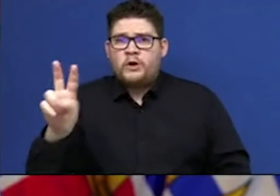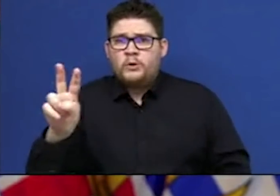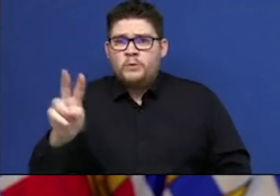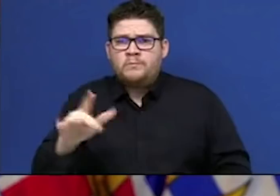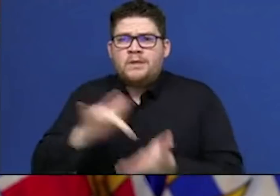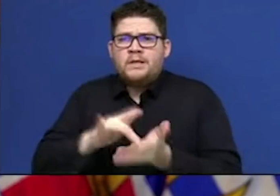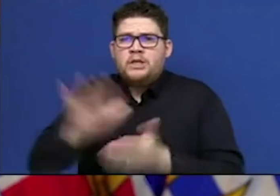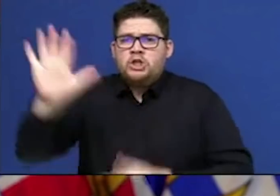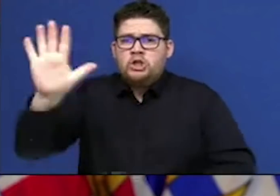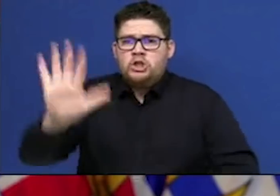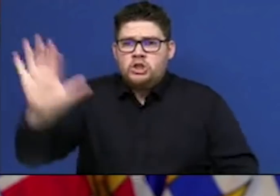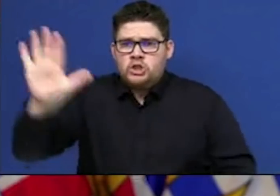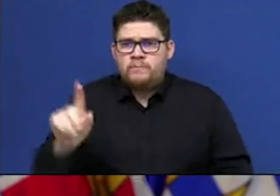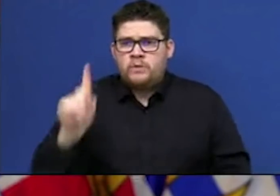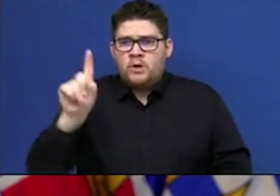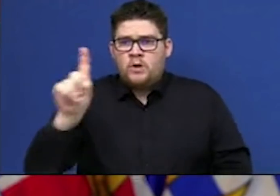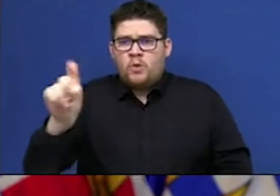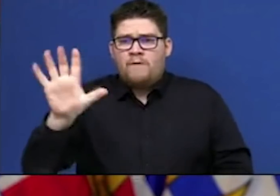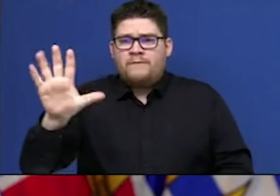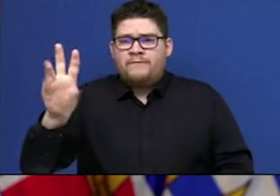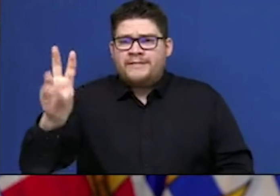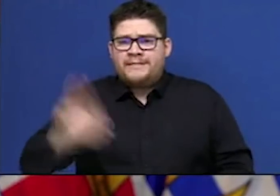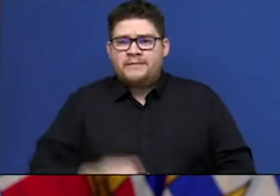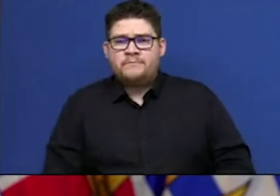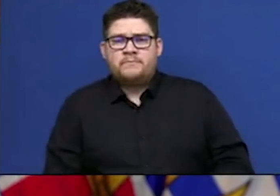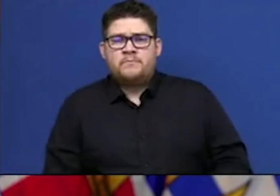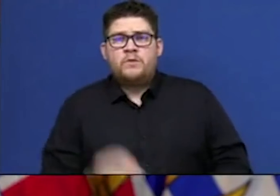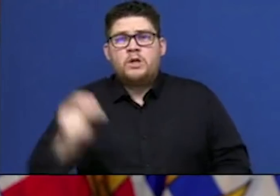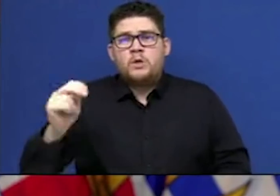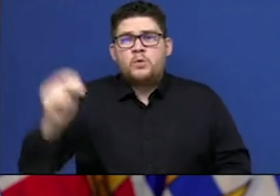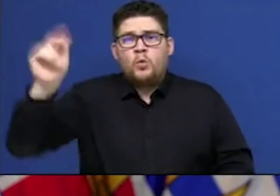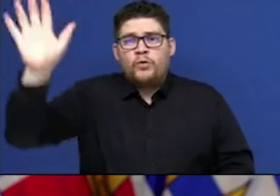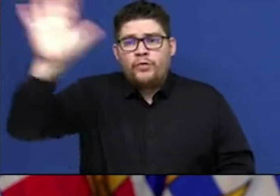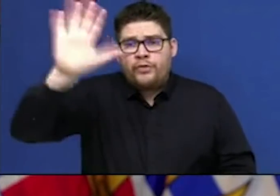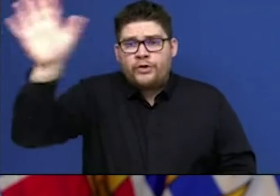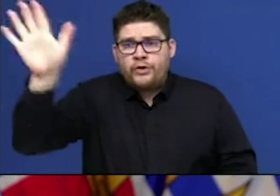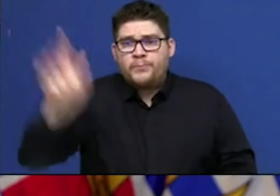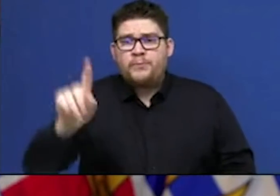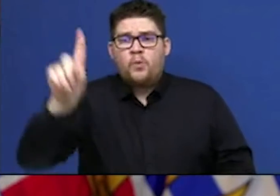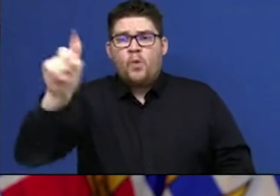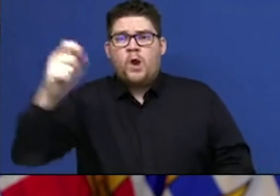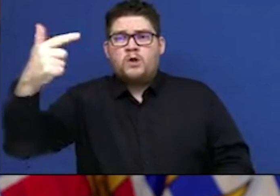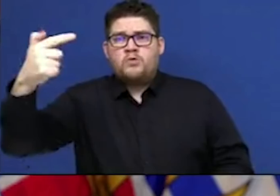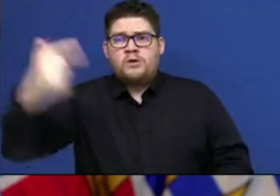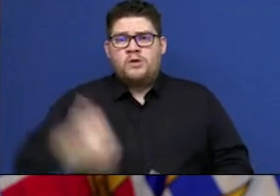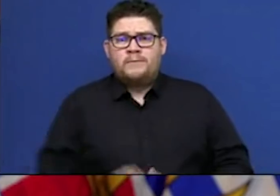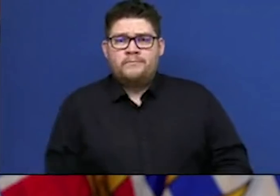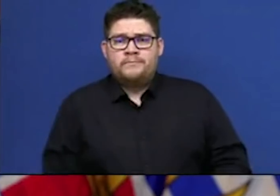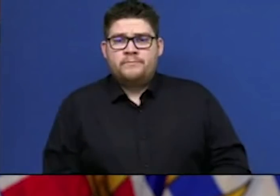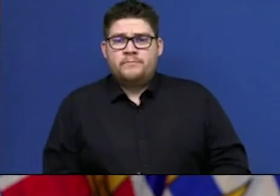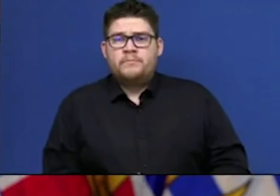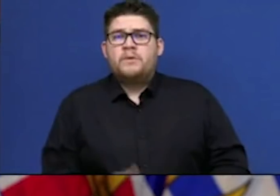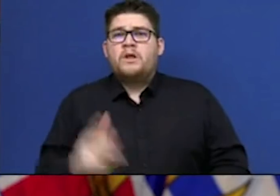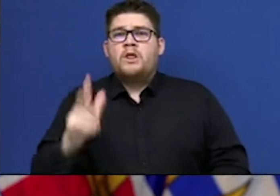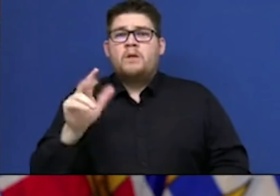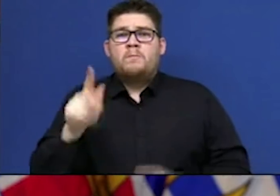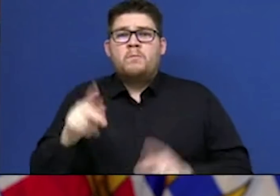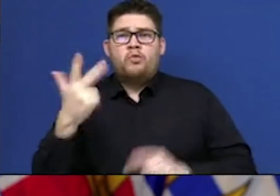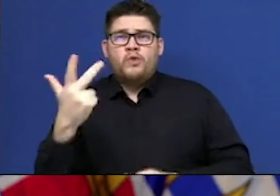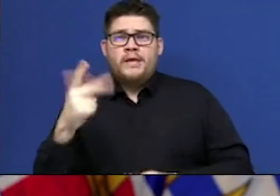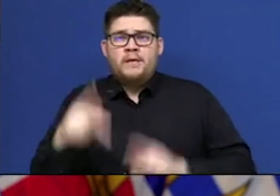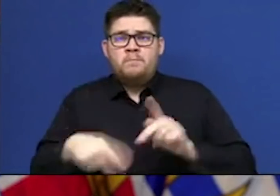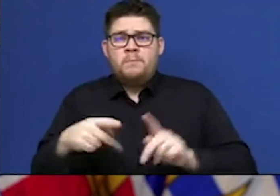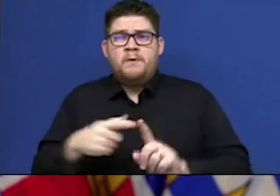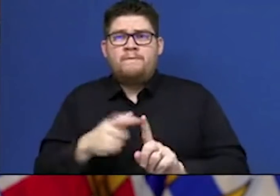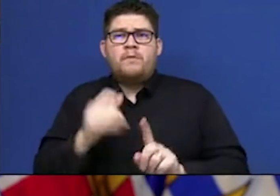We now have 299 people in hospital across the province, 79 of whom are in critical care or ICU.